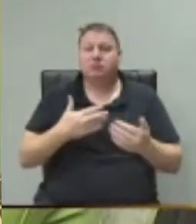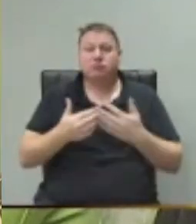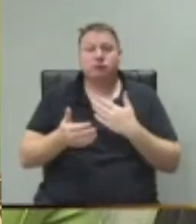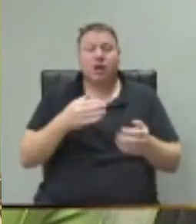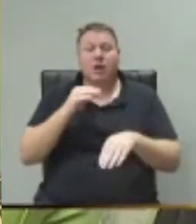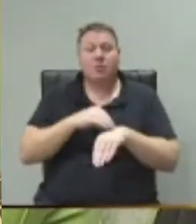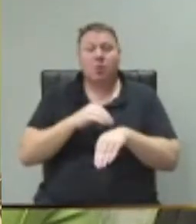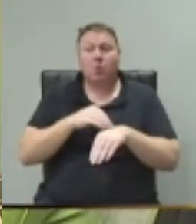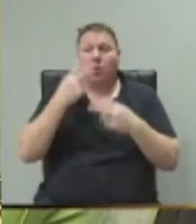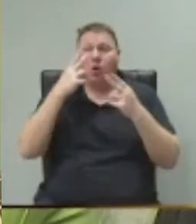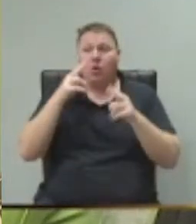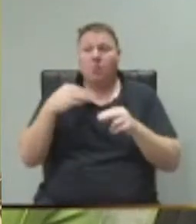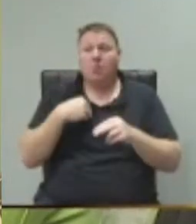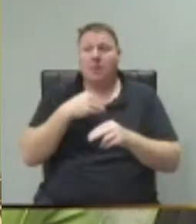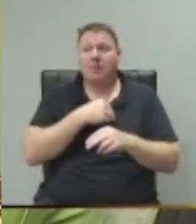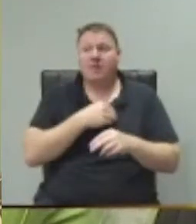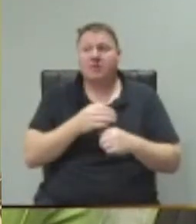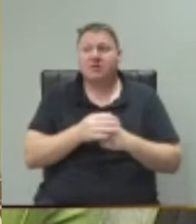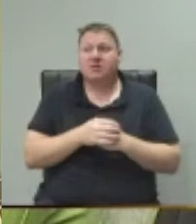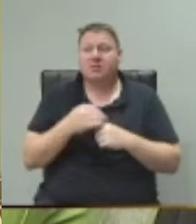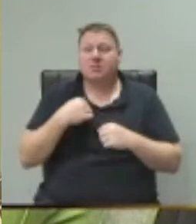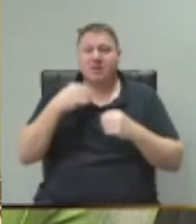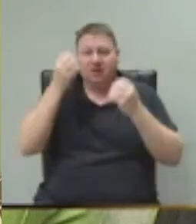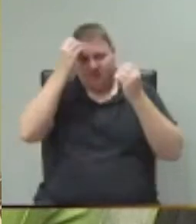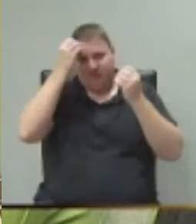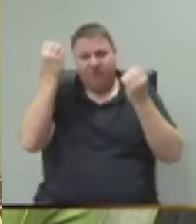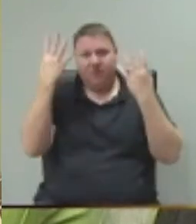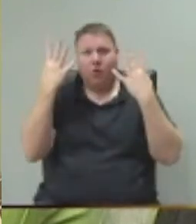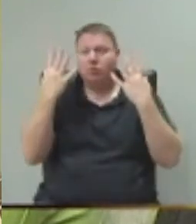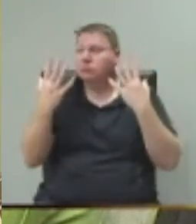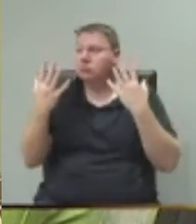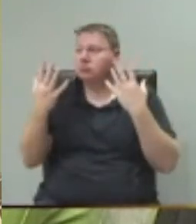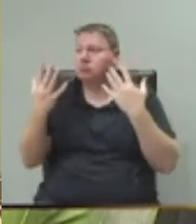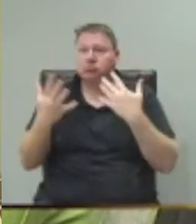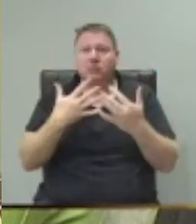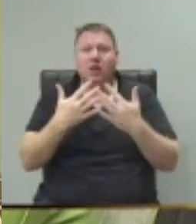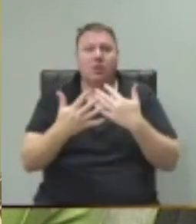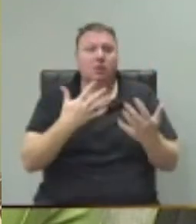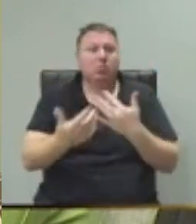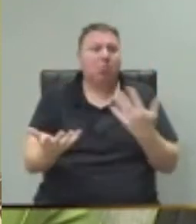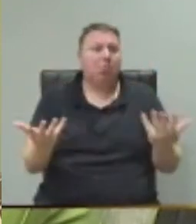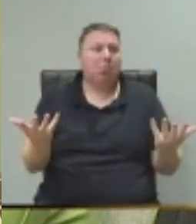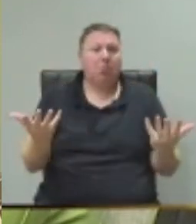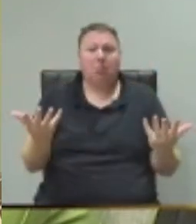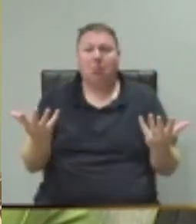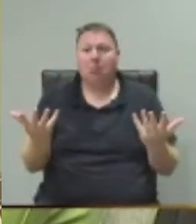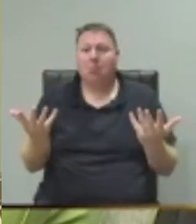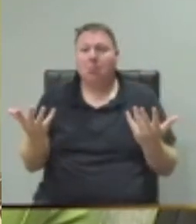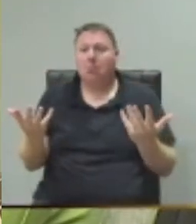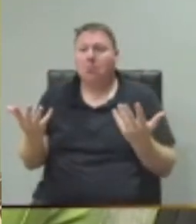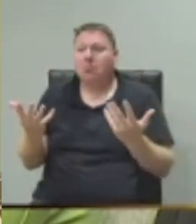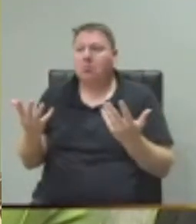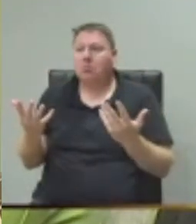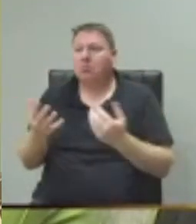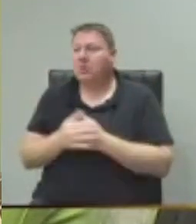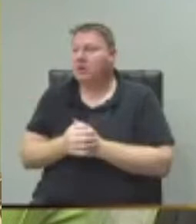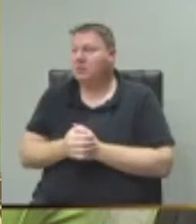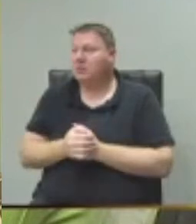Anything else, honorable members, that I have forgotten? What is it that maybe we need to tell Utando?